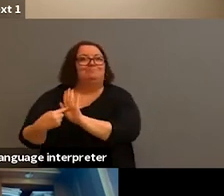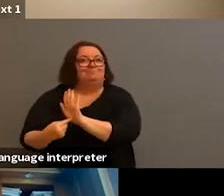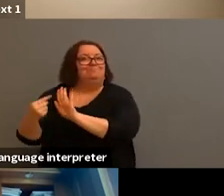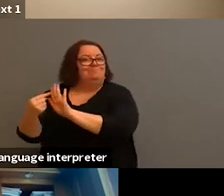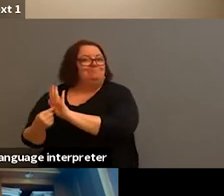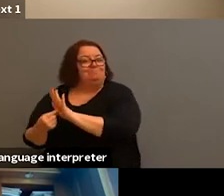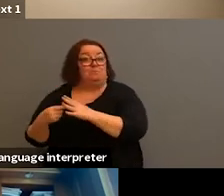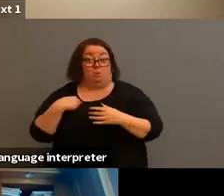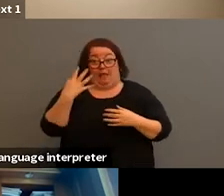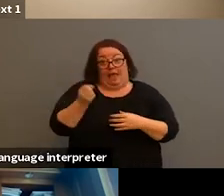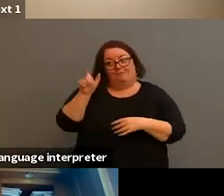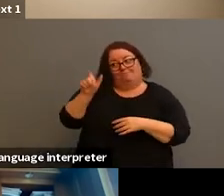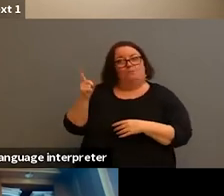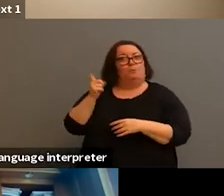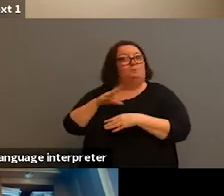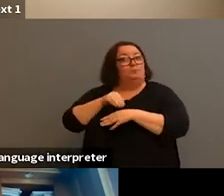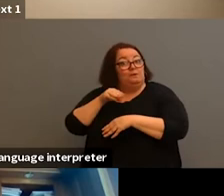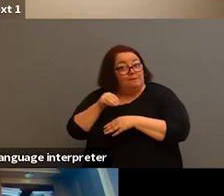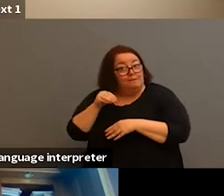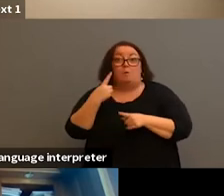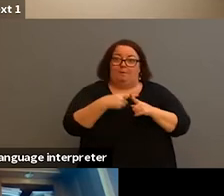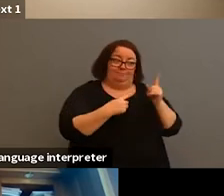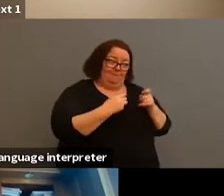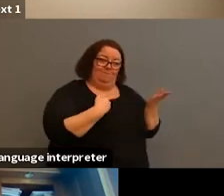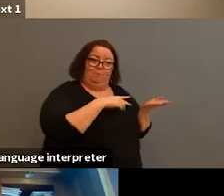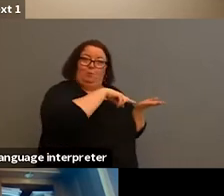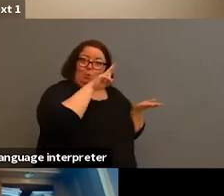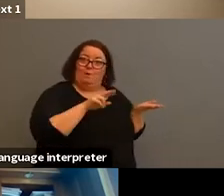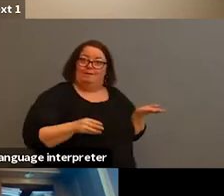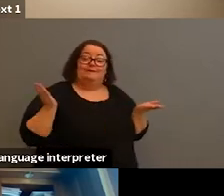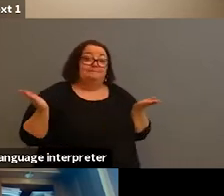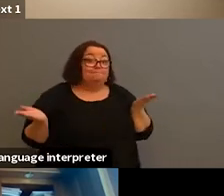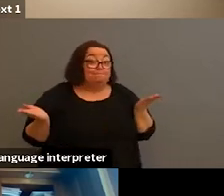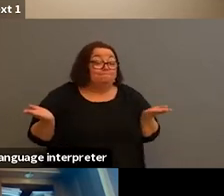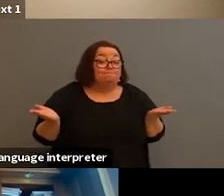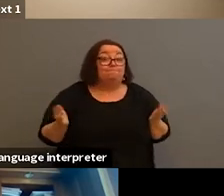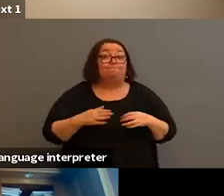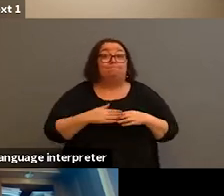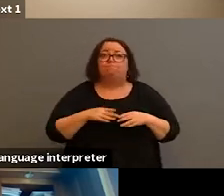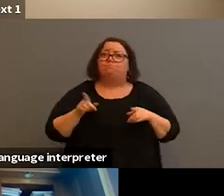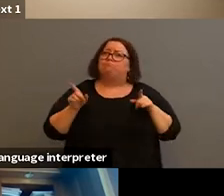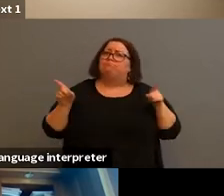how the agenda can be implemented in like